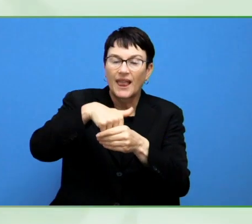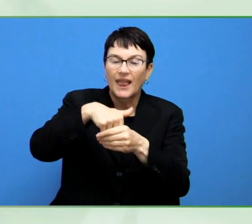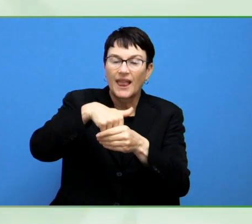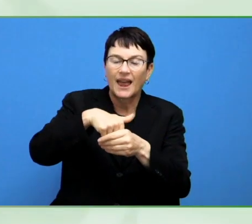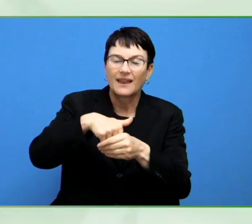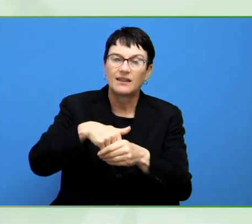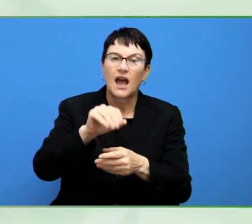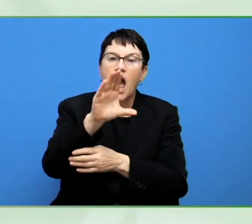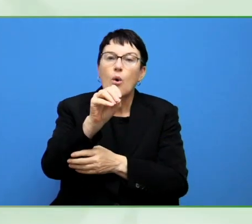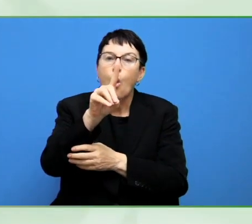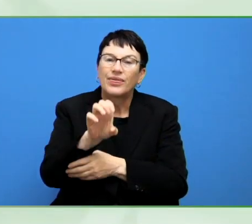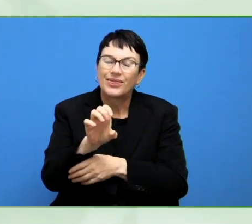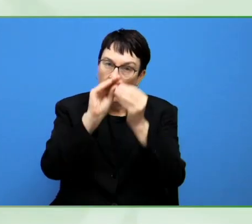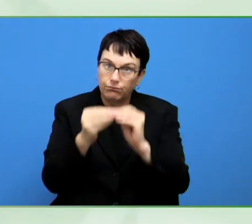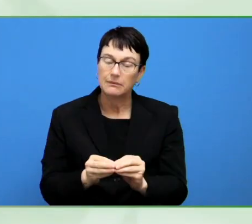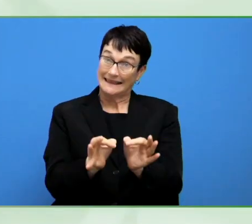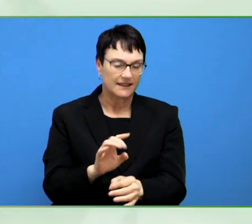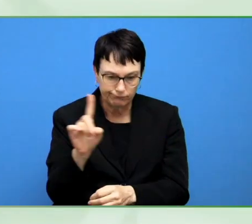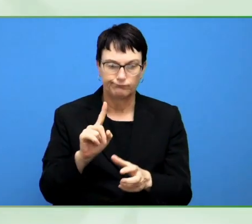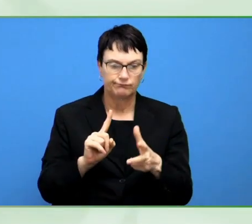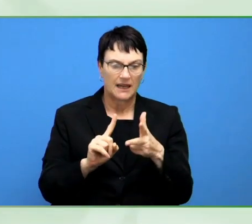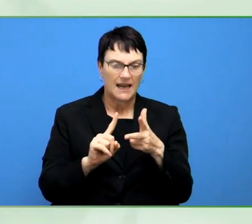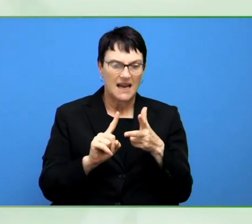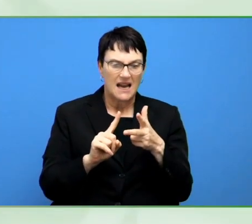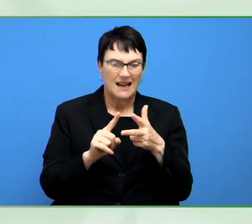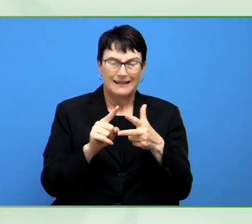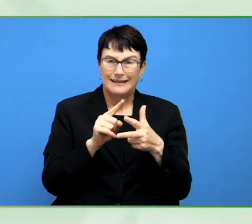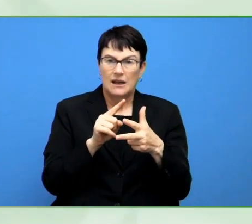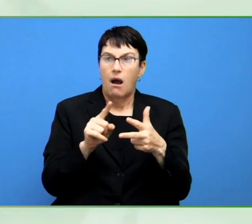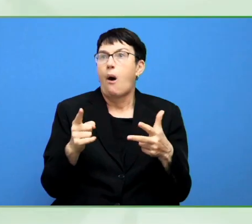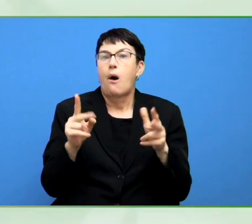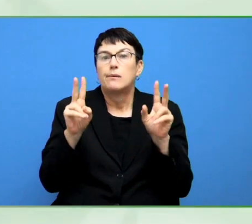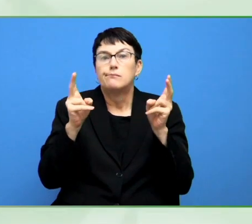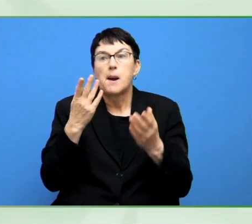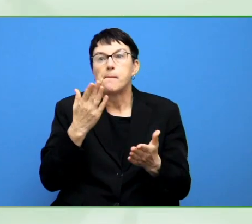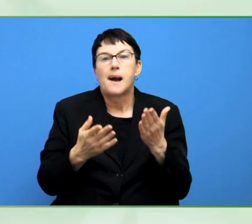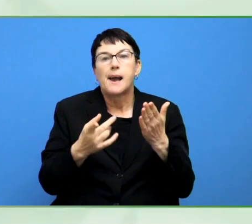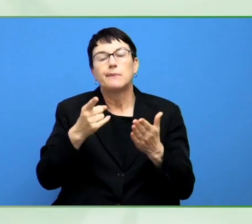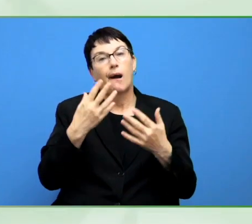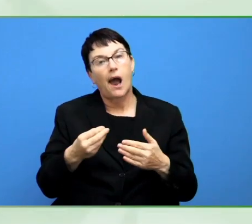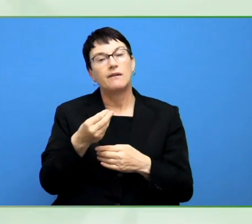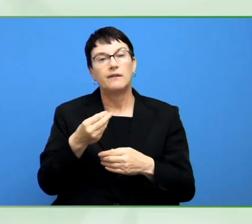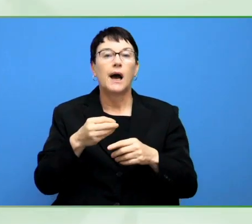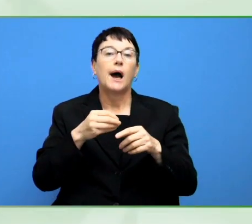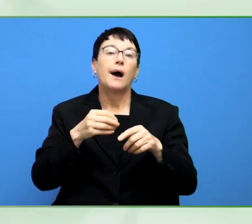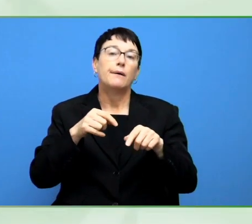the kind of the easiest. It's not. I'm not saying that it's easy necessarily, but